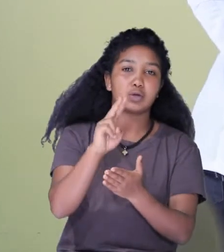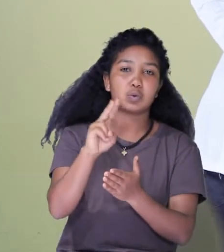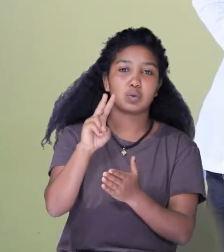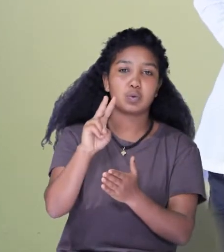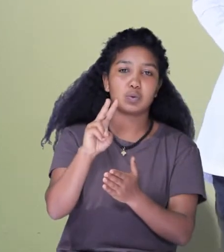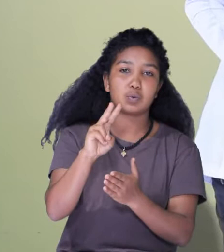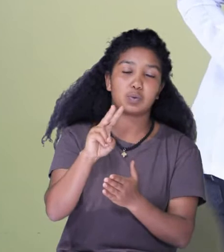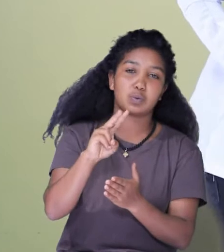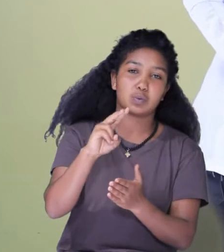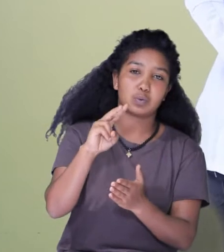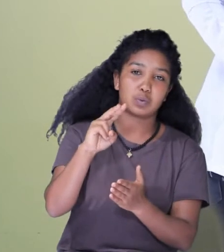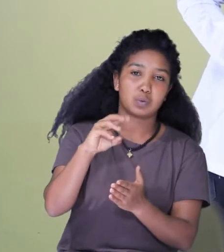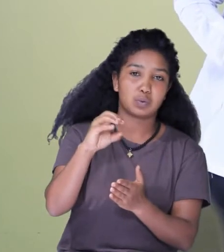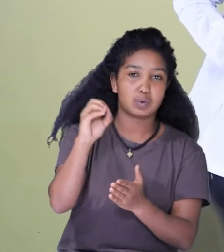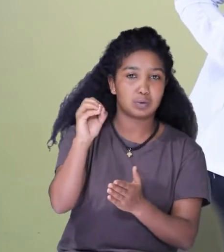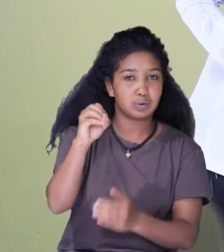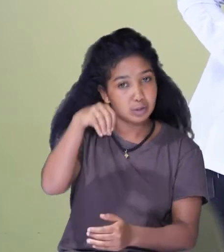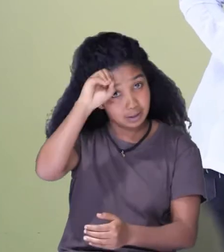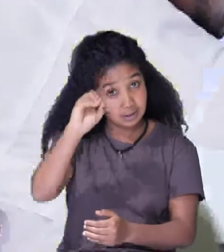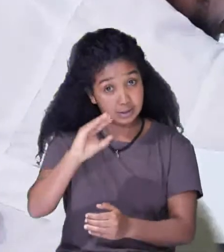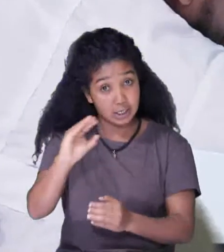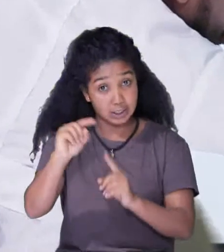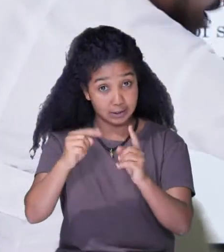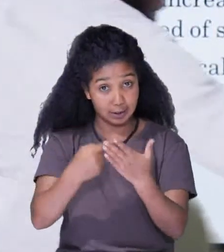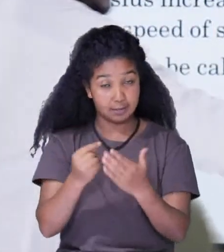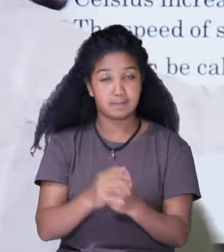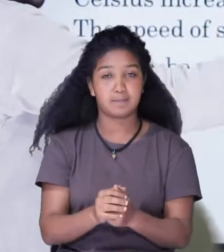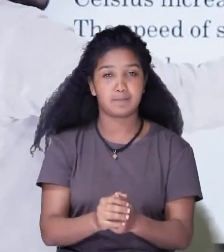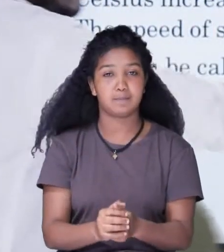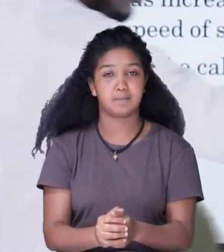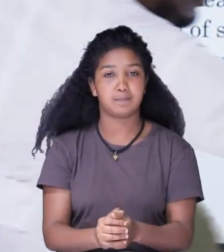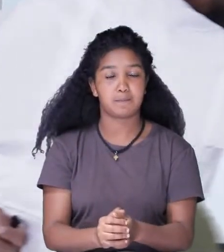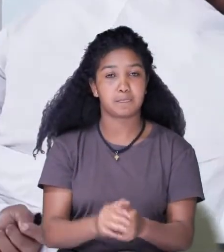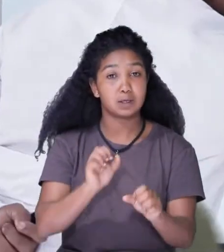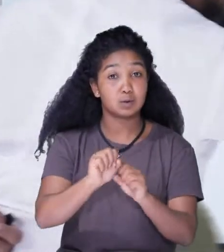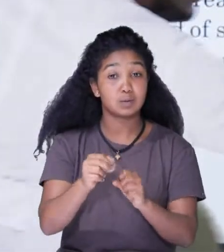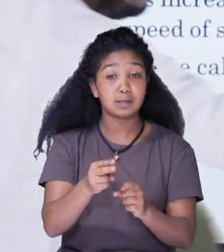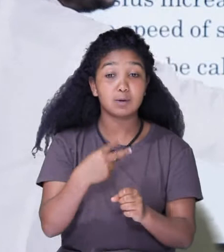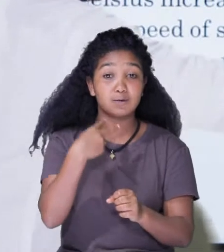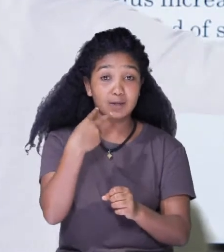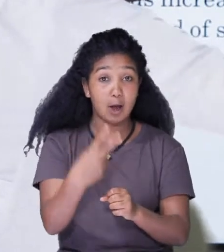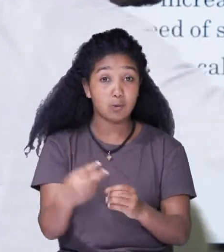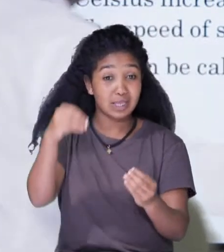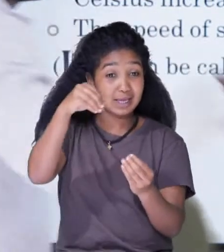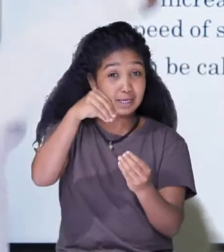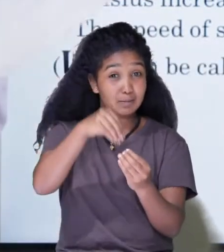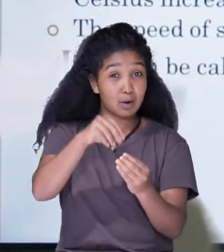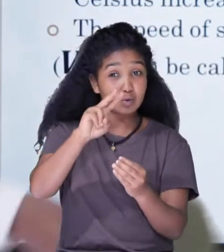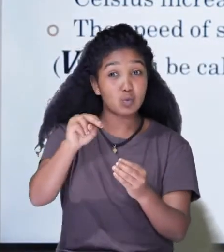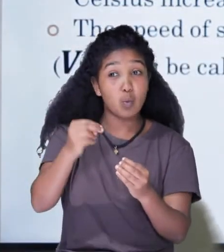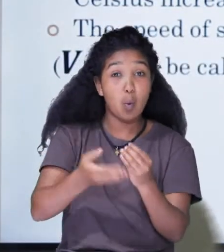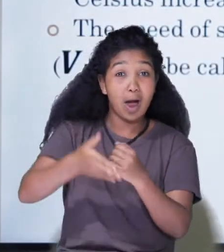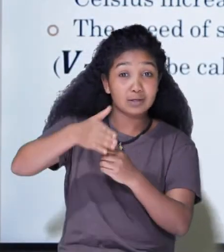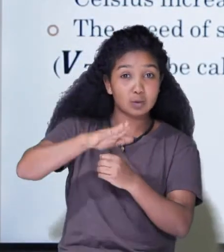degrees centigrade or 2 degrees Celsius here. So the speed of sound increased by twice